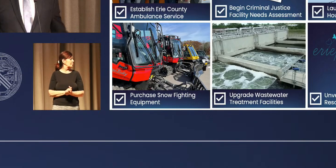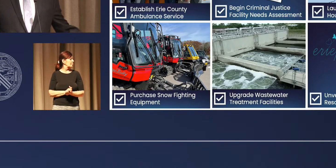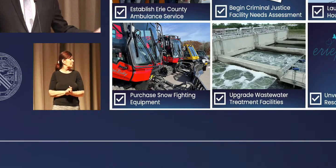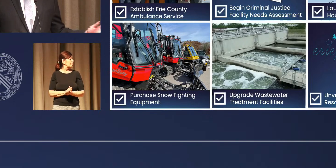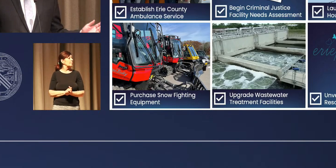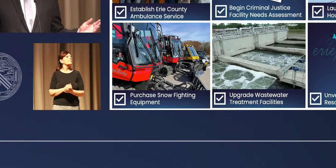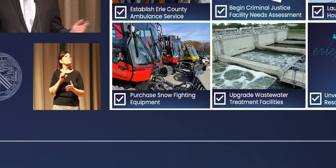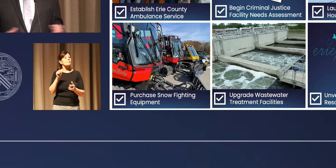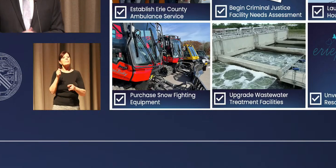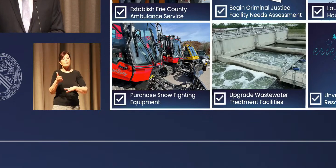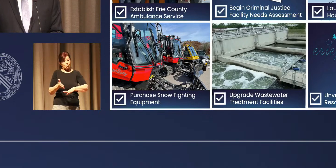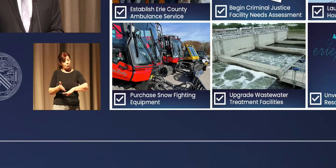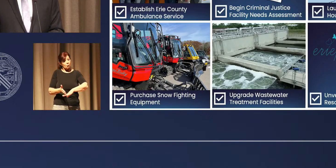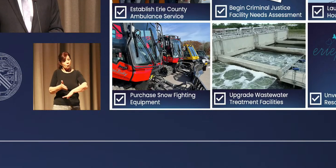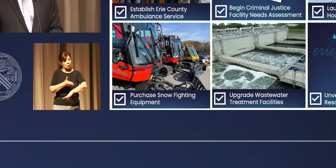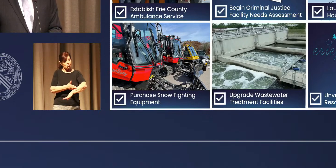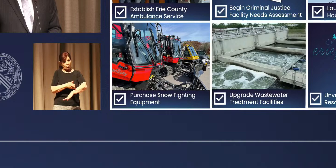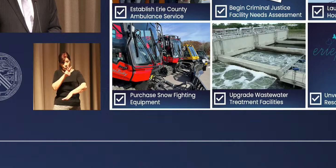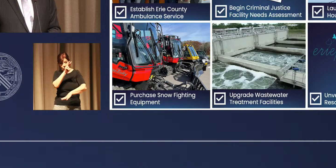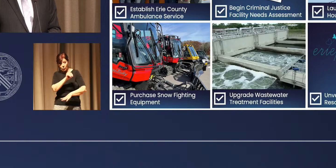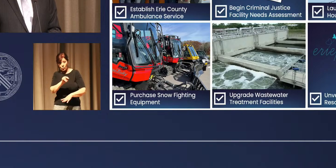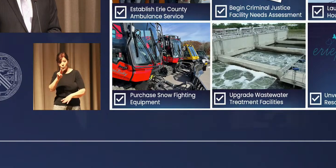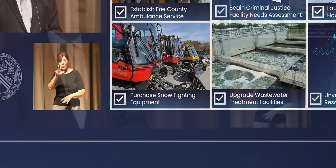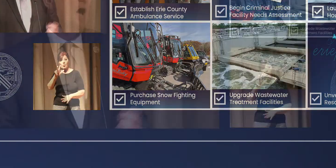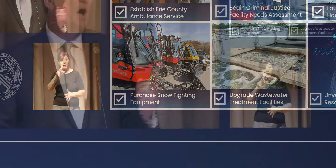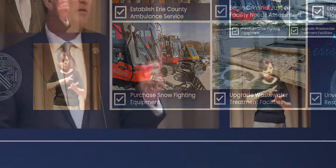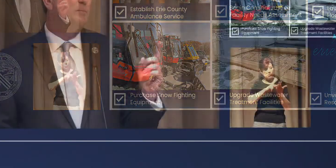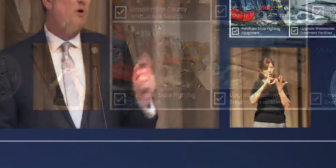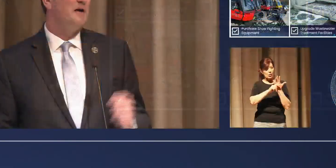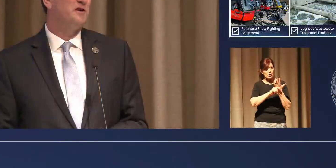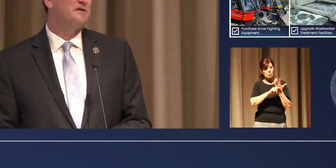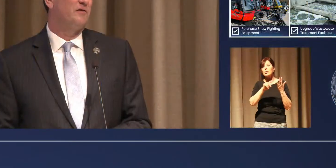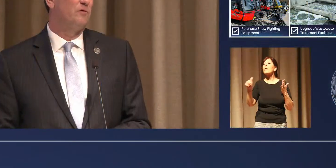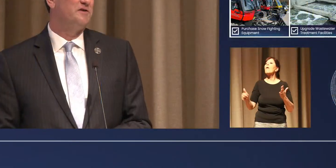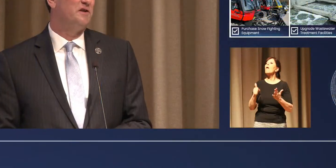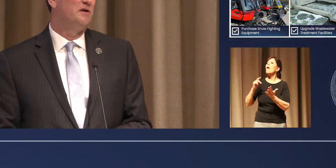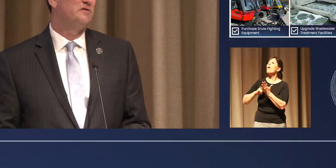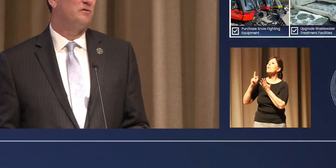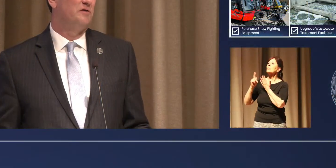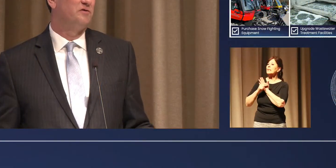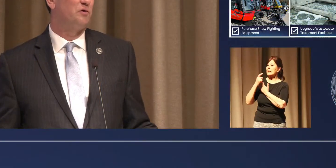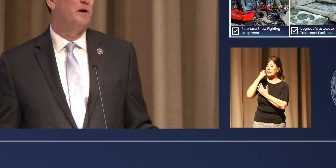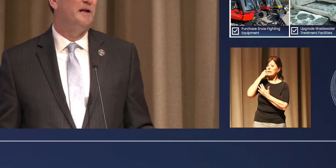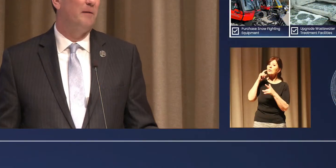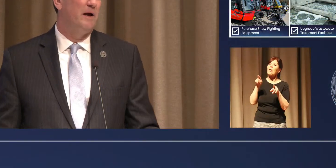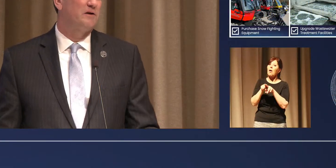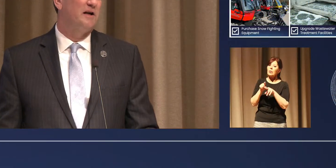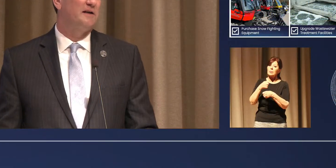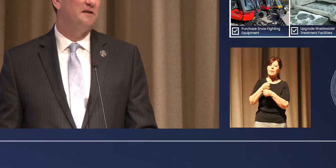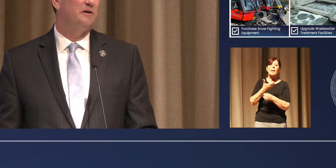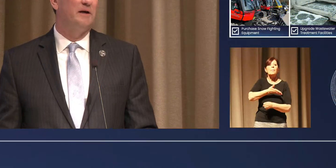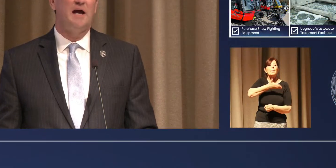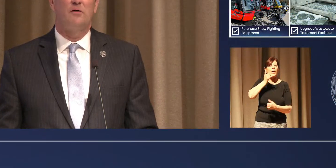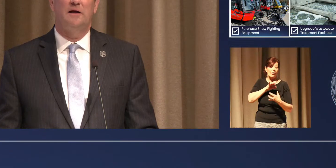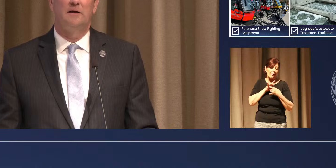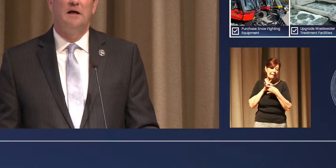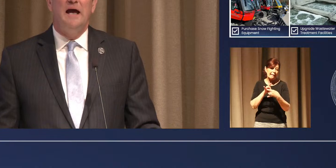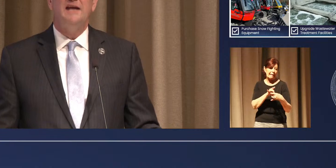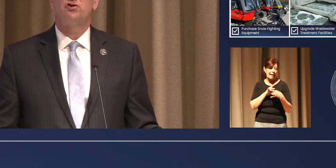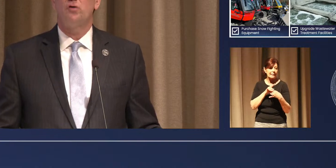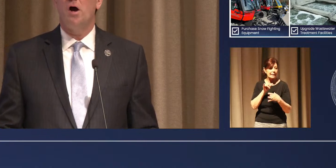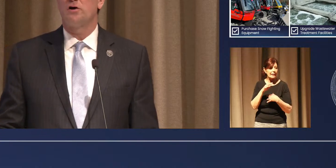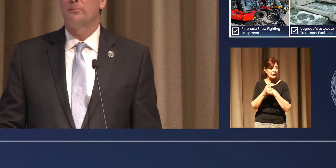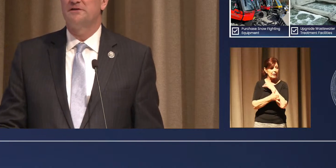While we've made a lot of progress on our 2023 initiatives, other projects from recent years are also creating a better connected Erie County,